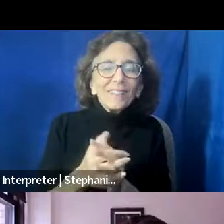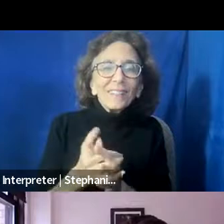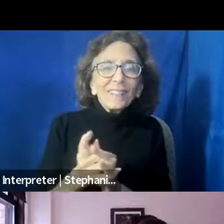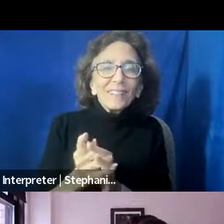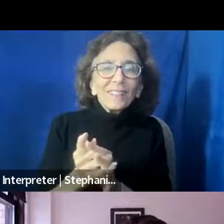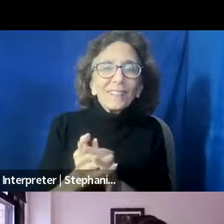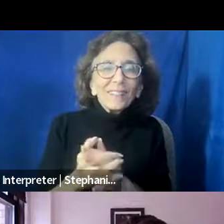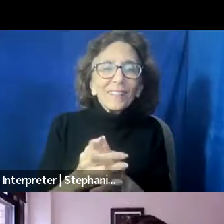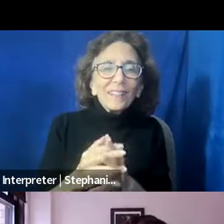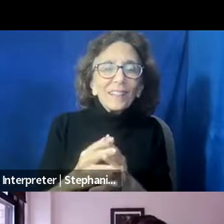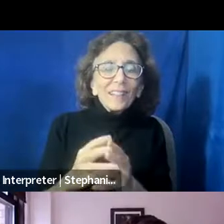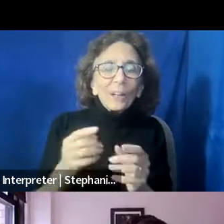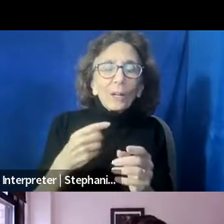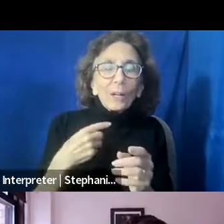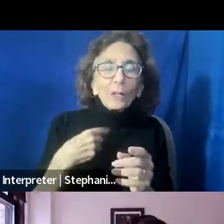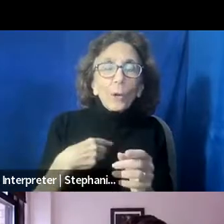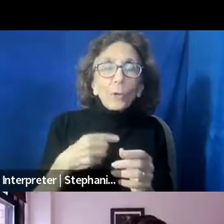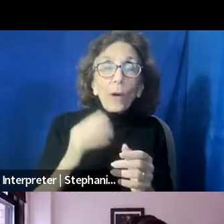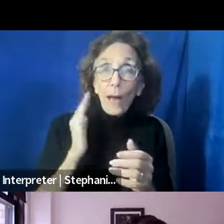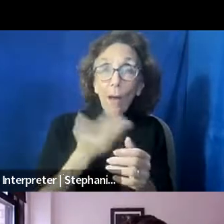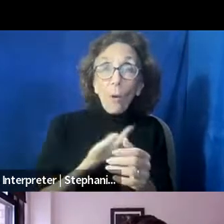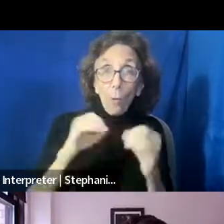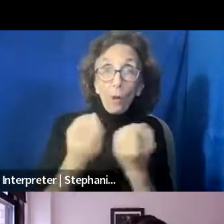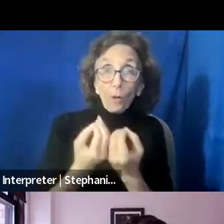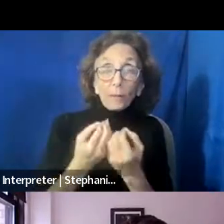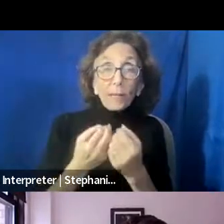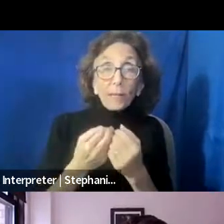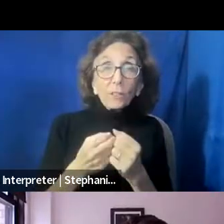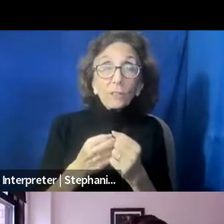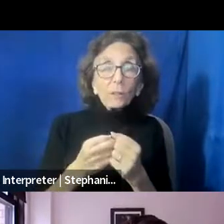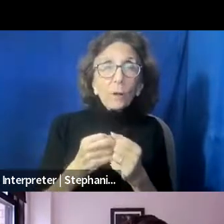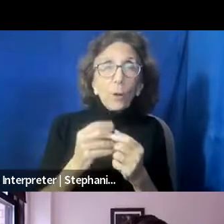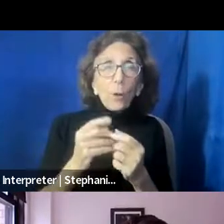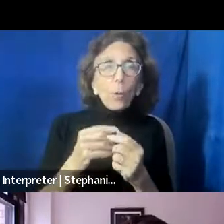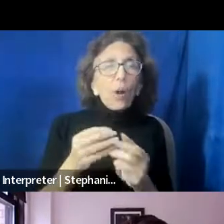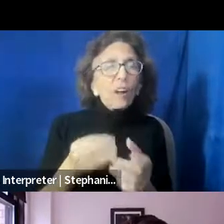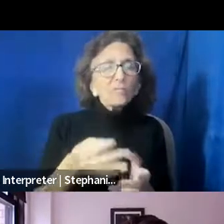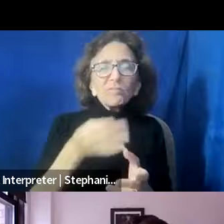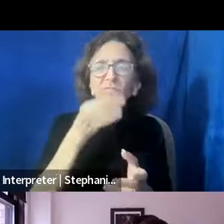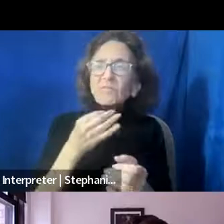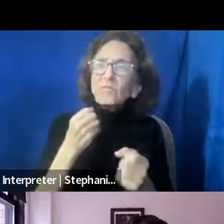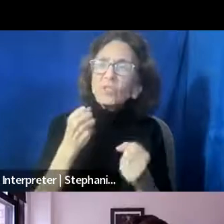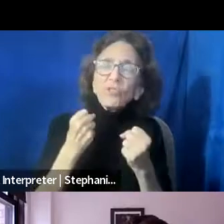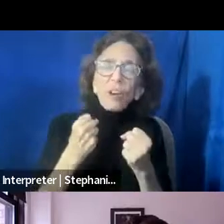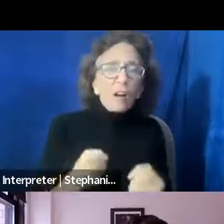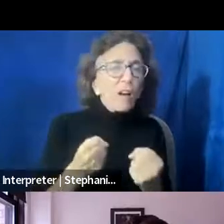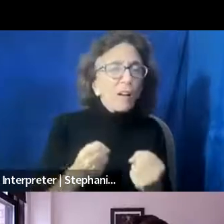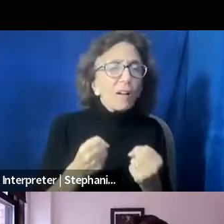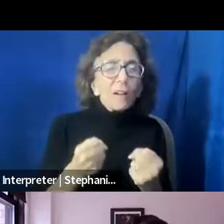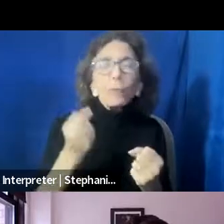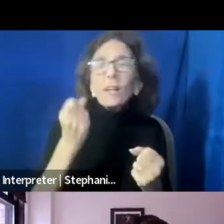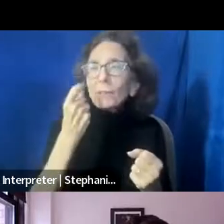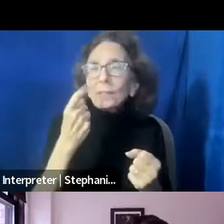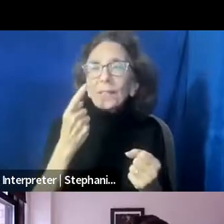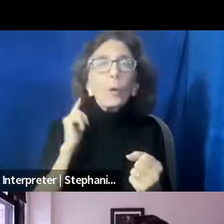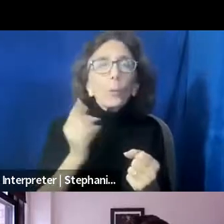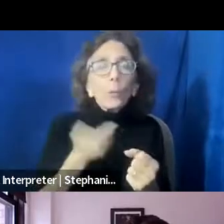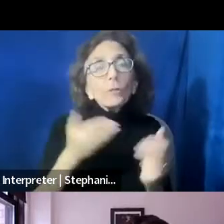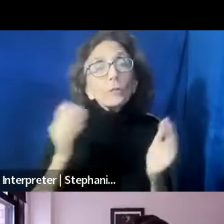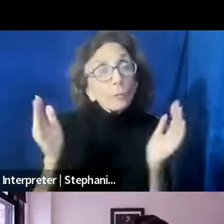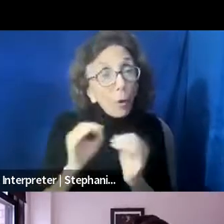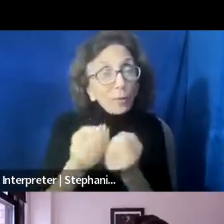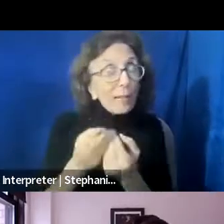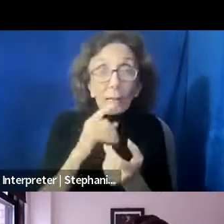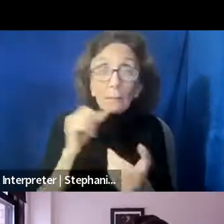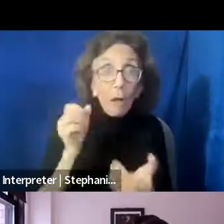one of Club Thumb's great strengths as a really small and not particularly wealthy